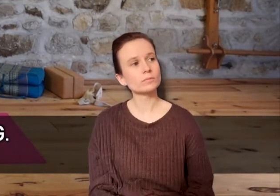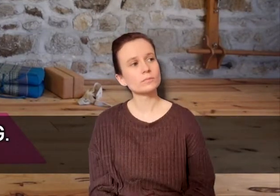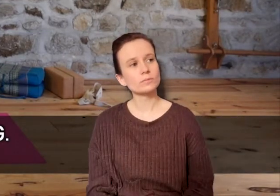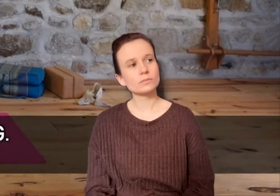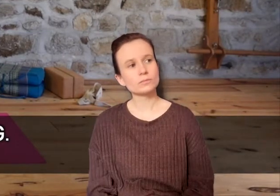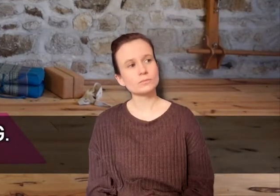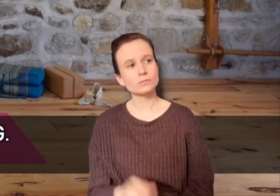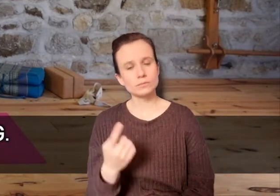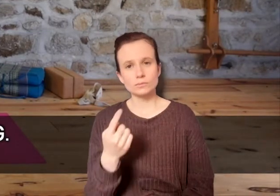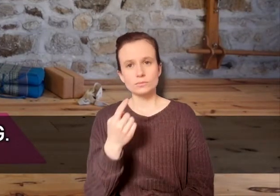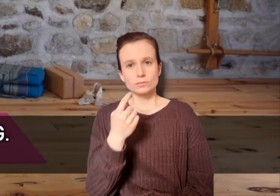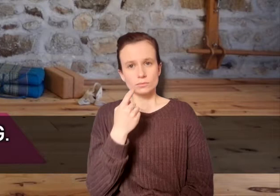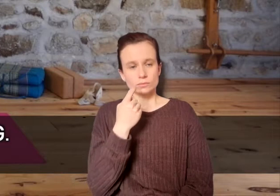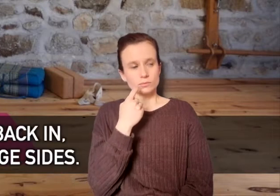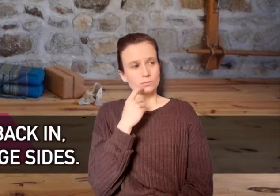Couple breaths there.